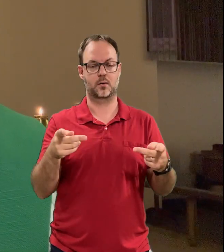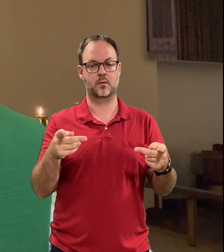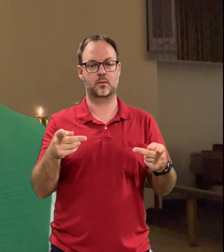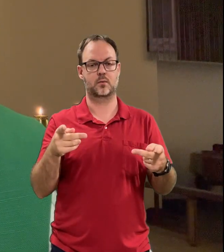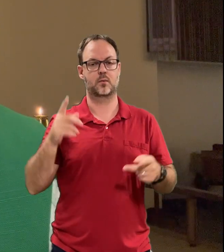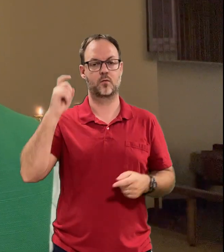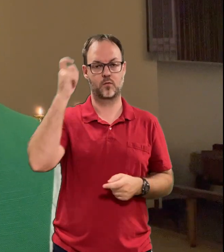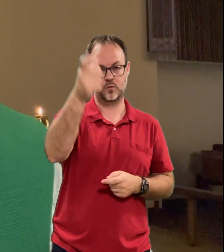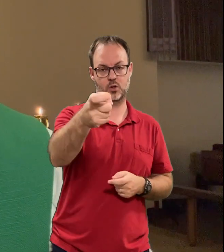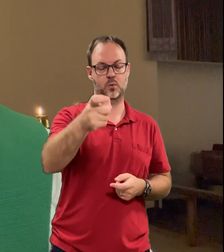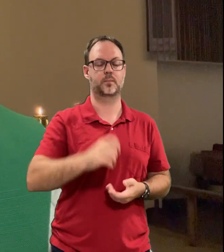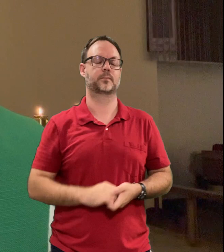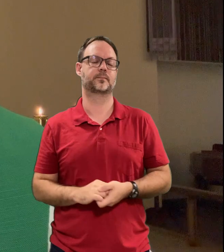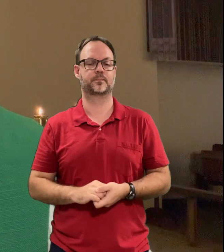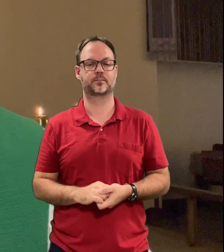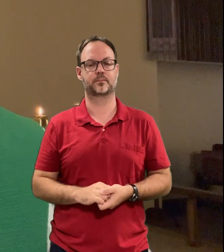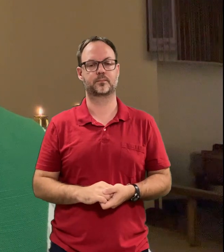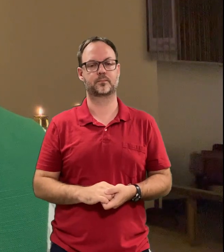gift to you.